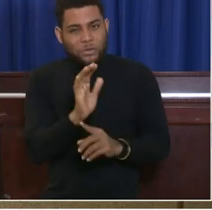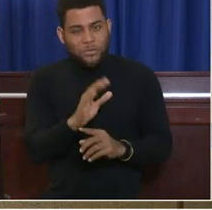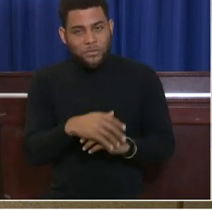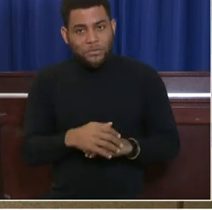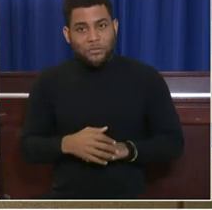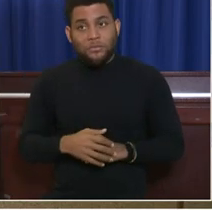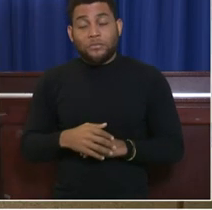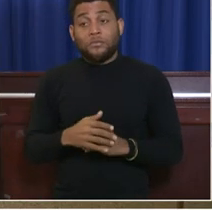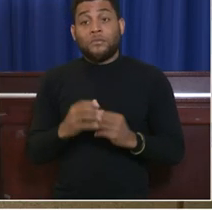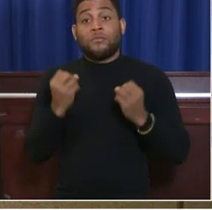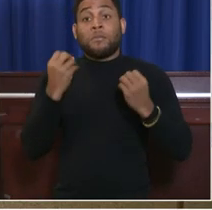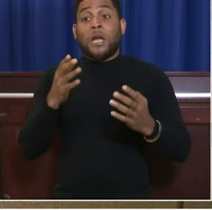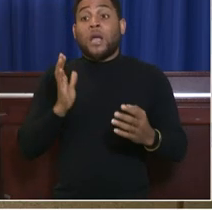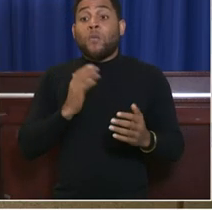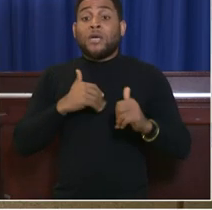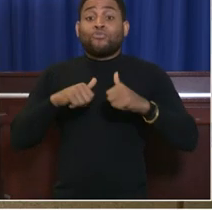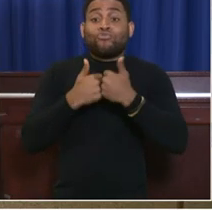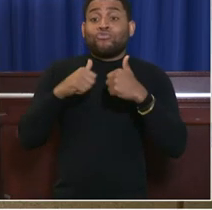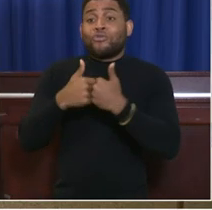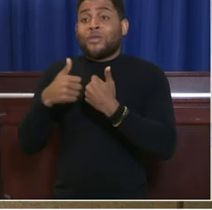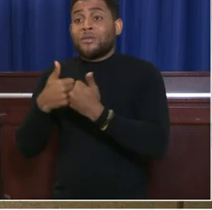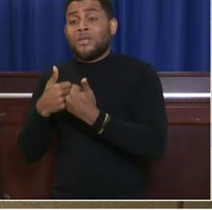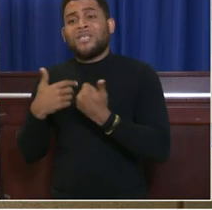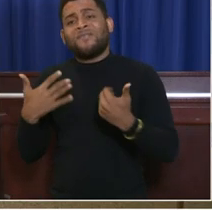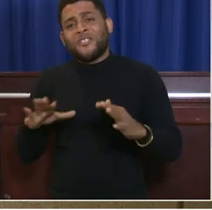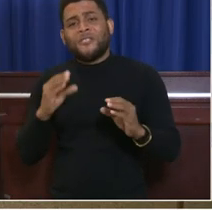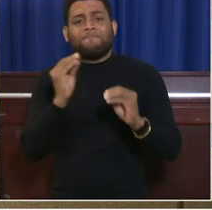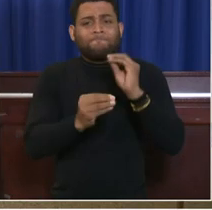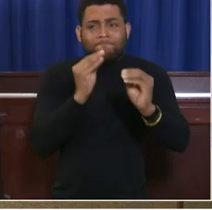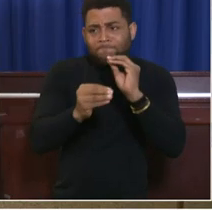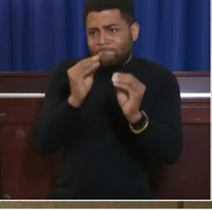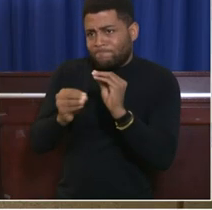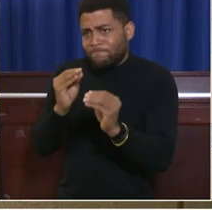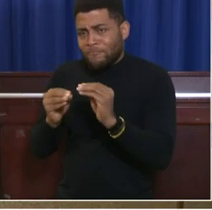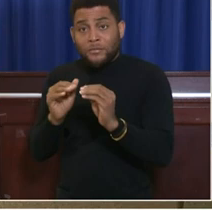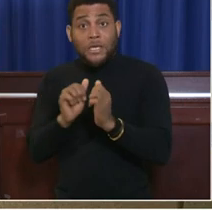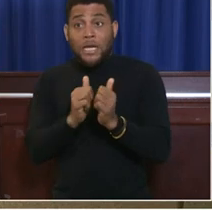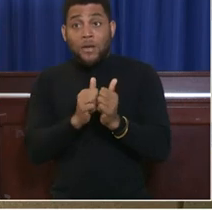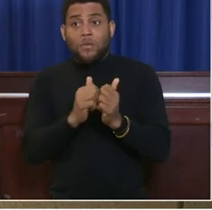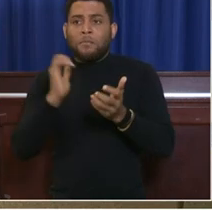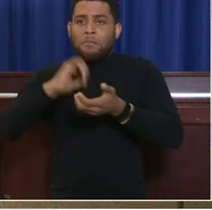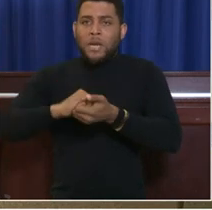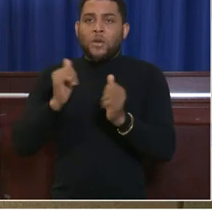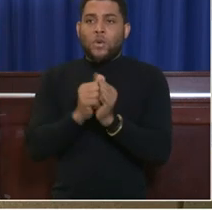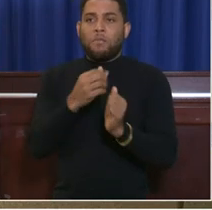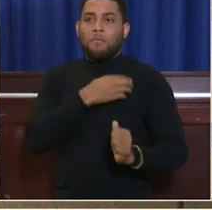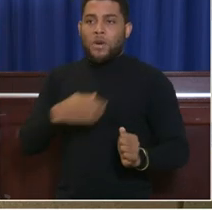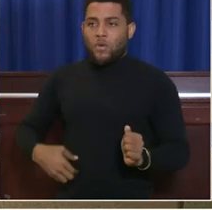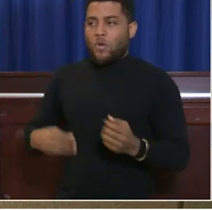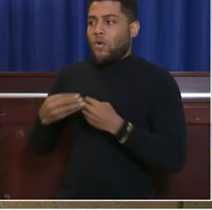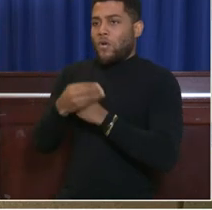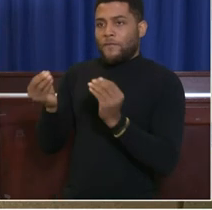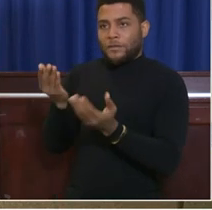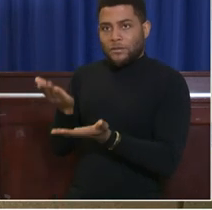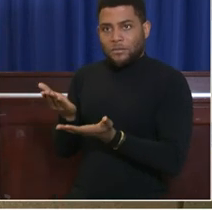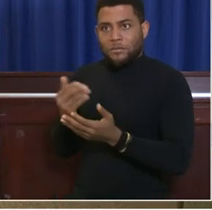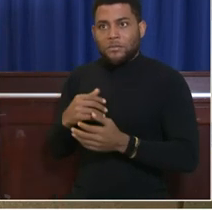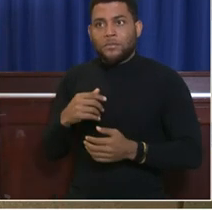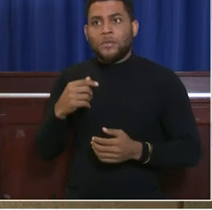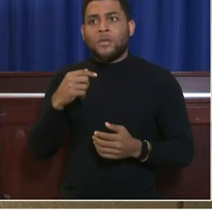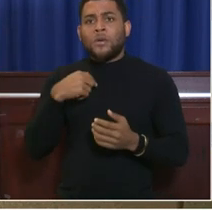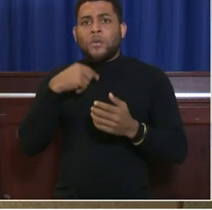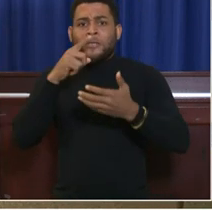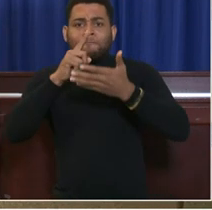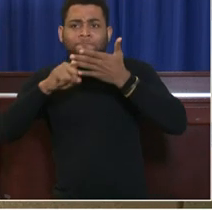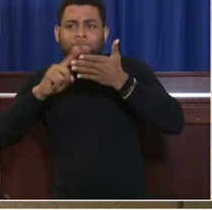fixed with us working collaboratively with the mayor's office to identify fixes to the challenges